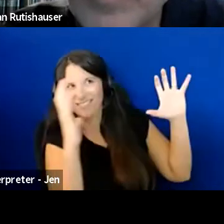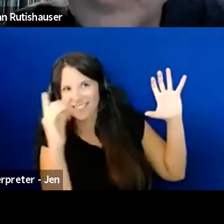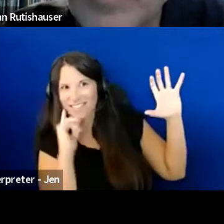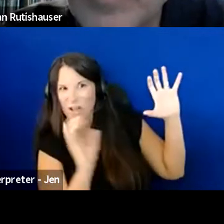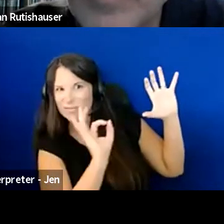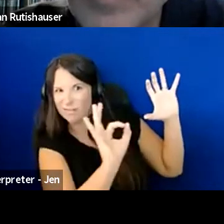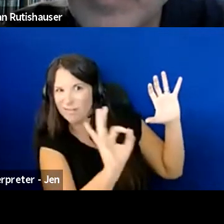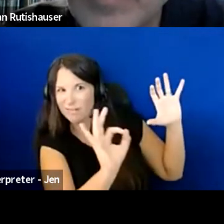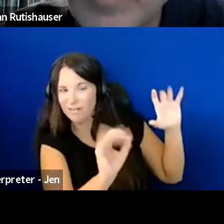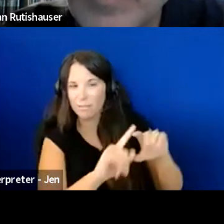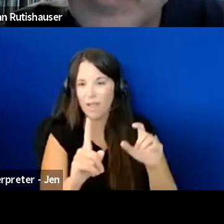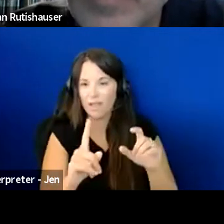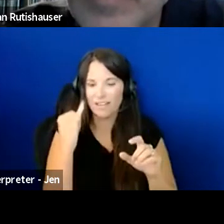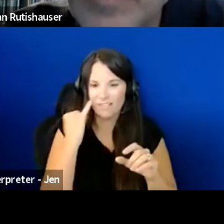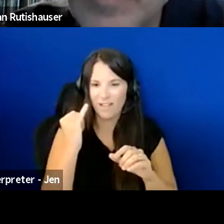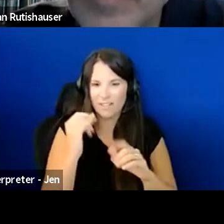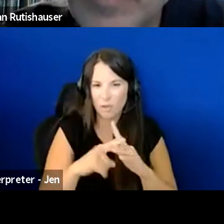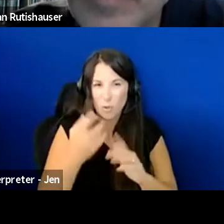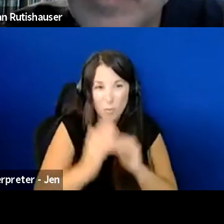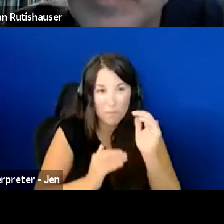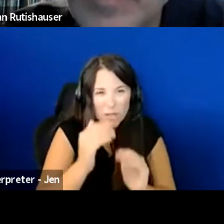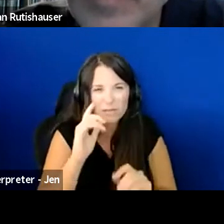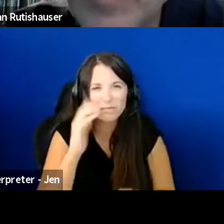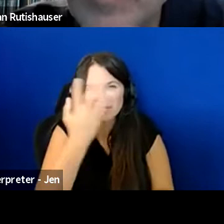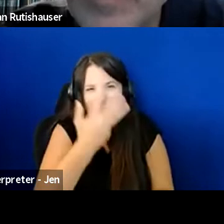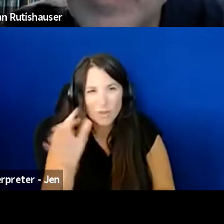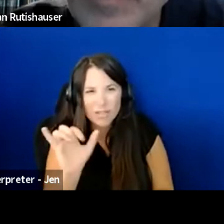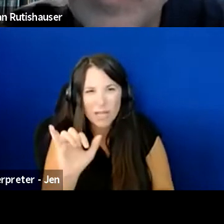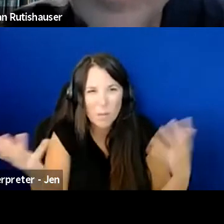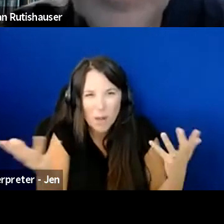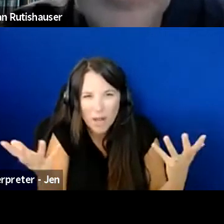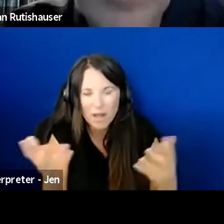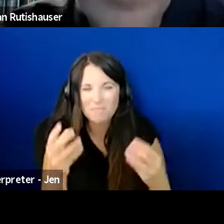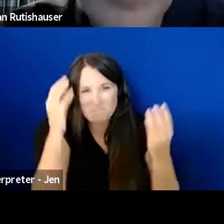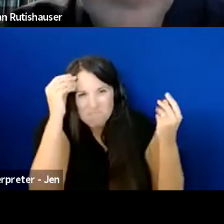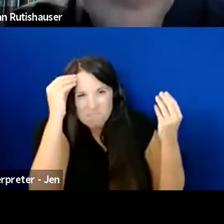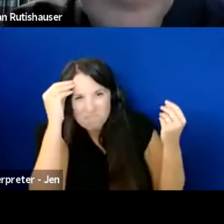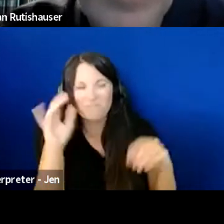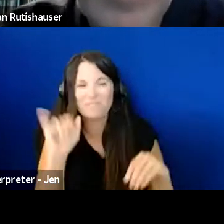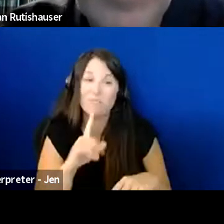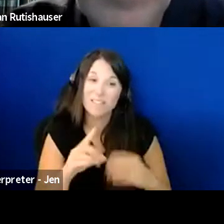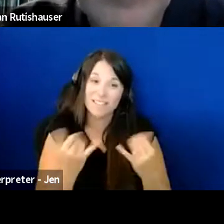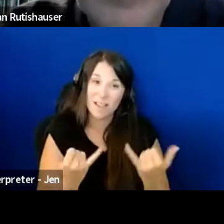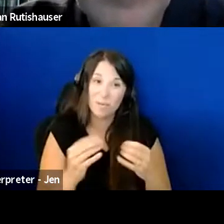And so things have become much easier to navigate, I think, in my course.